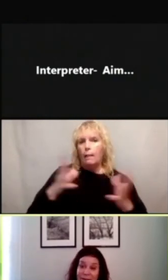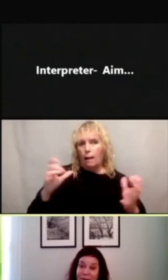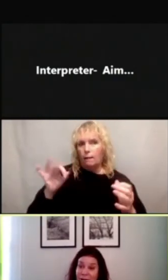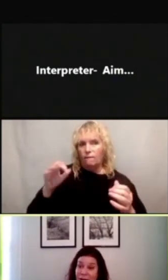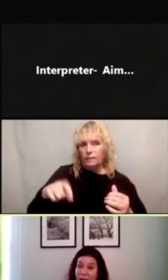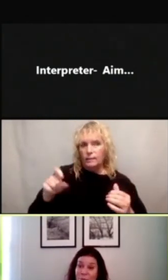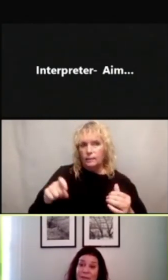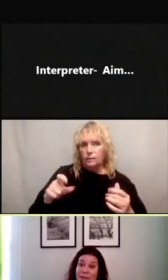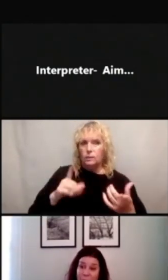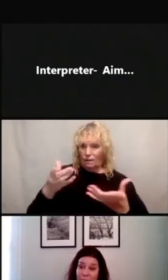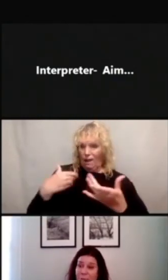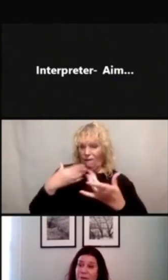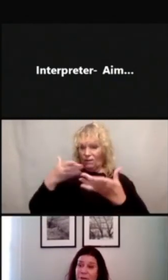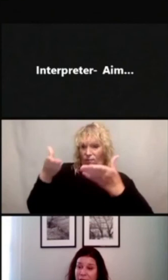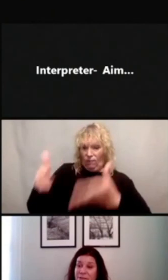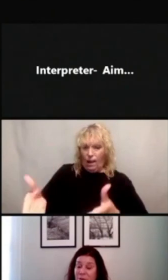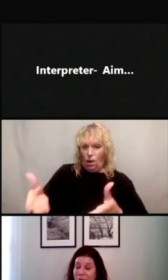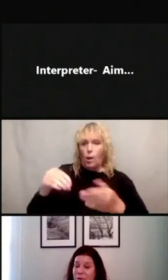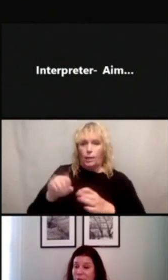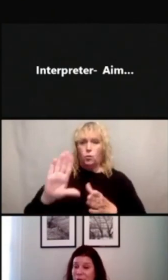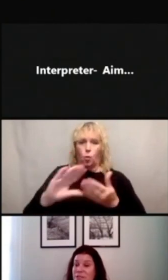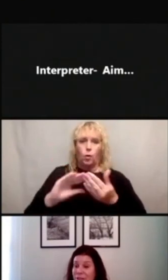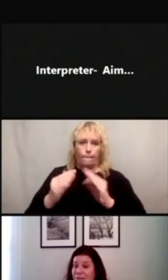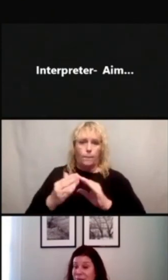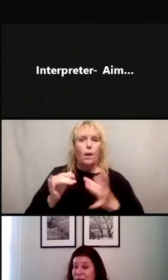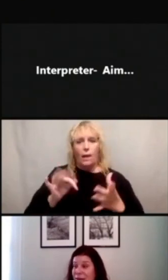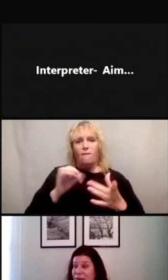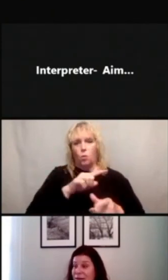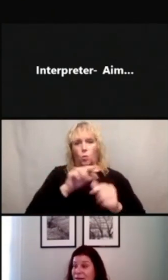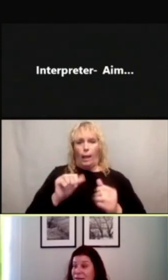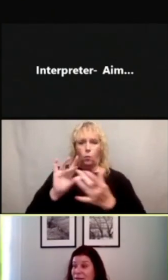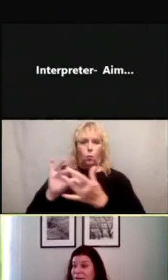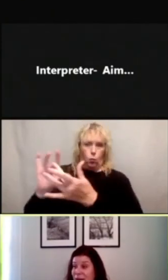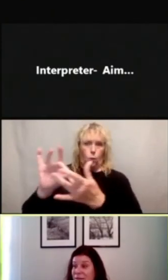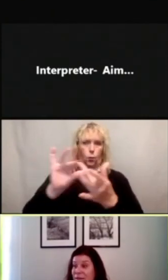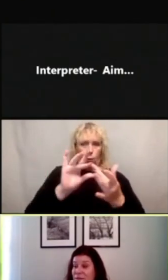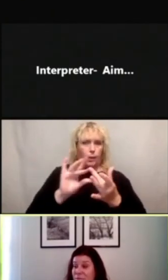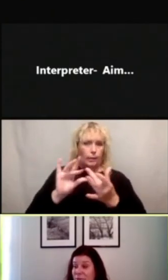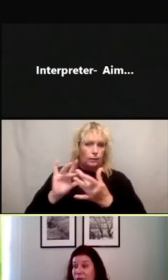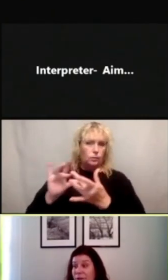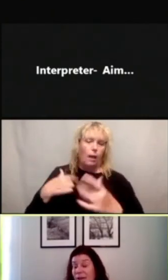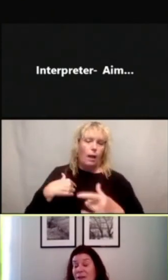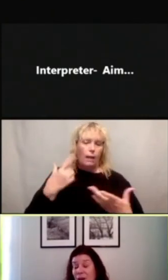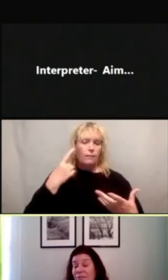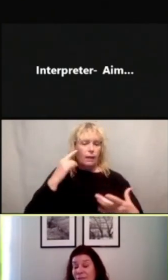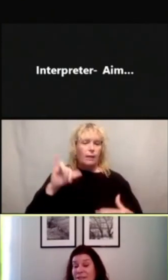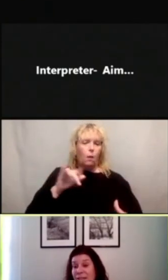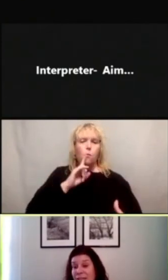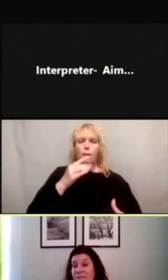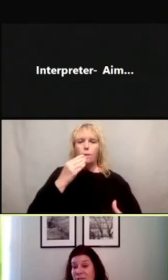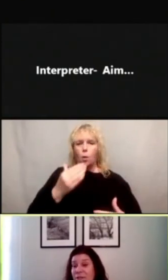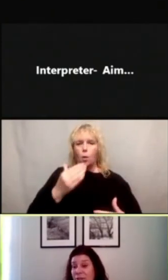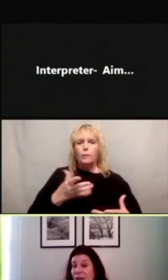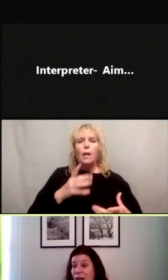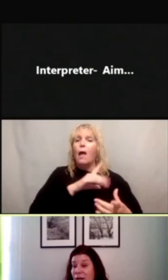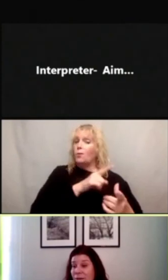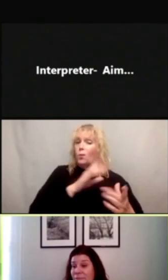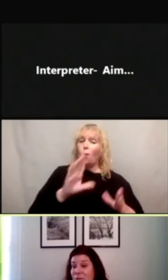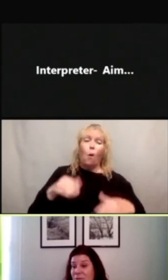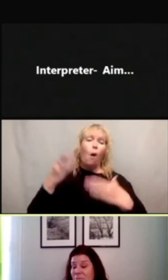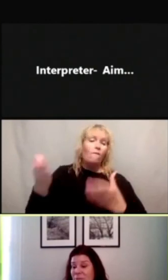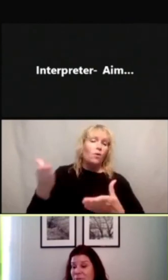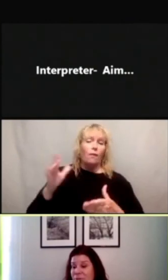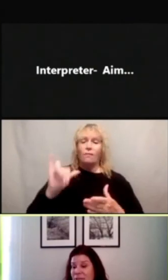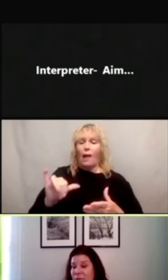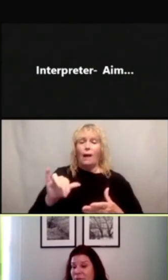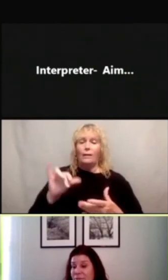that is there Right. within your community. So if you can reach them, I think that's really good. And I think offering incentives is good.